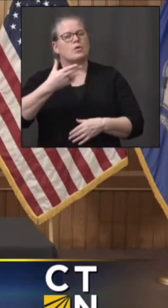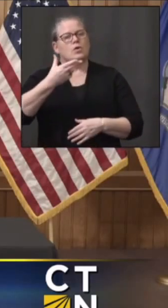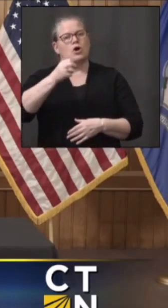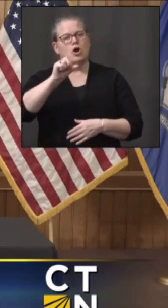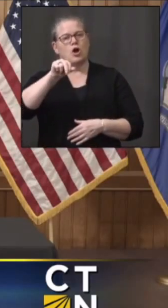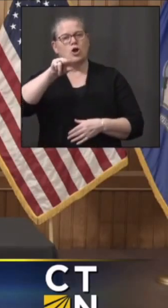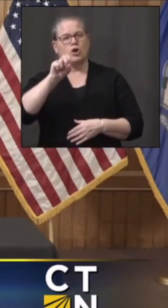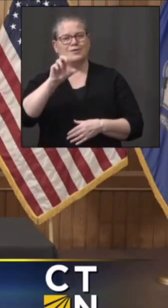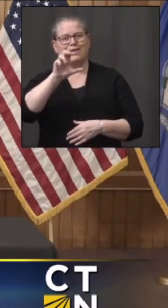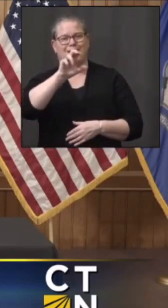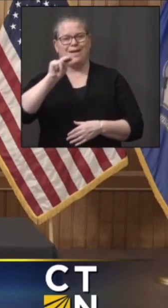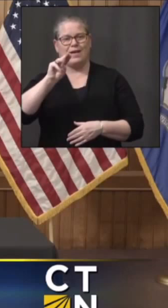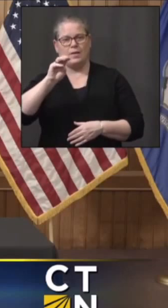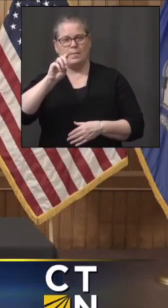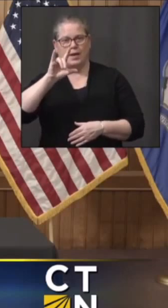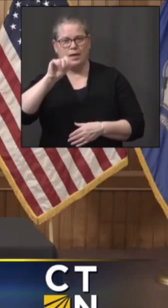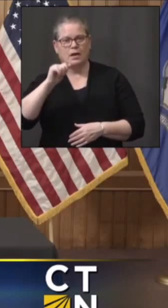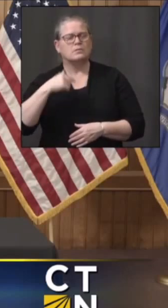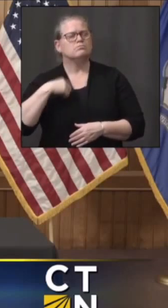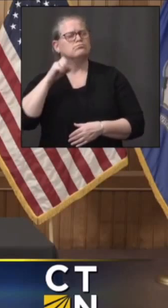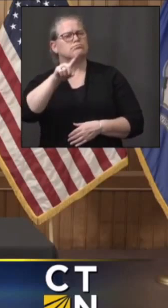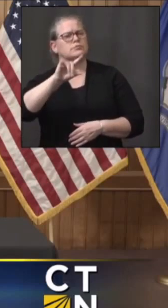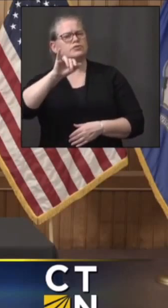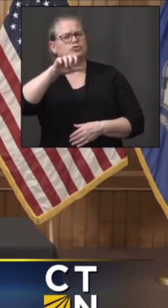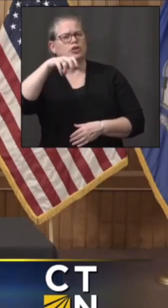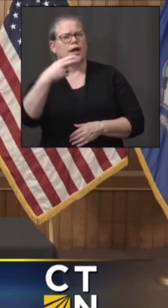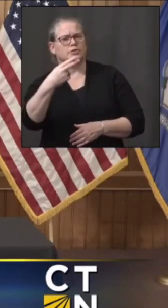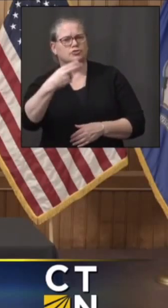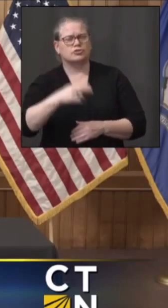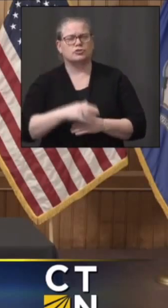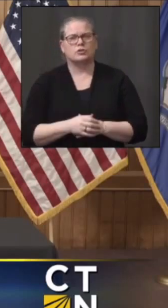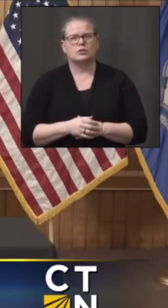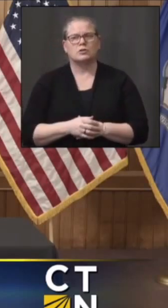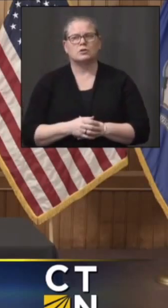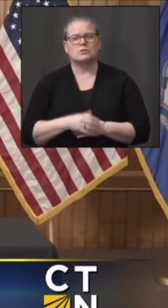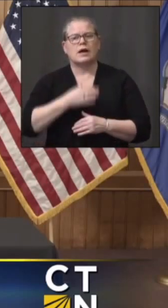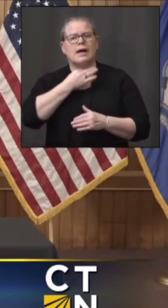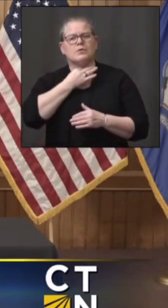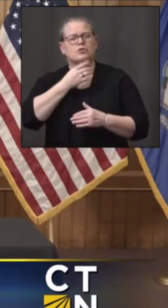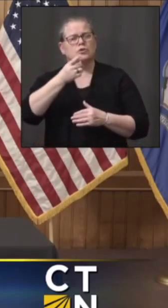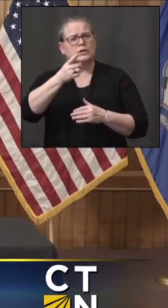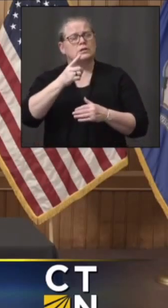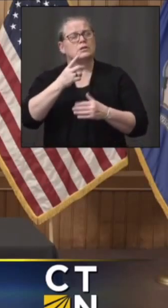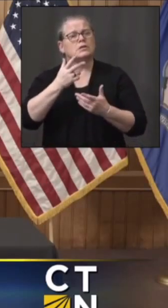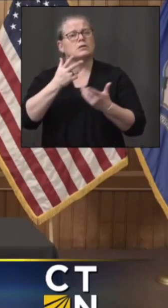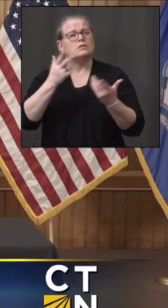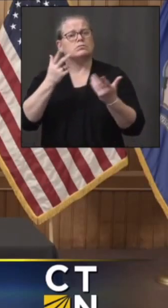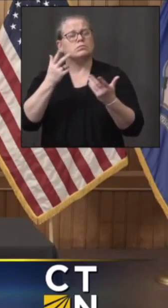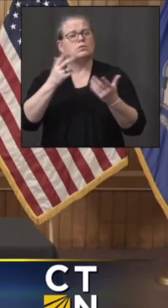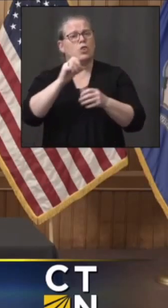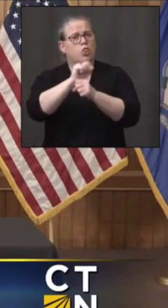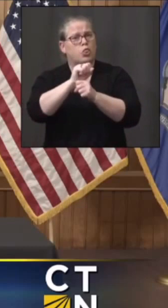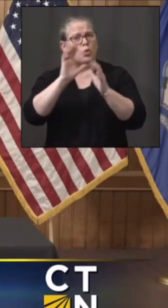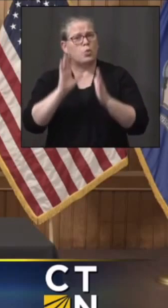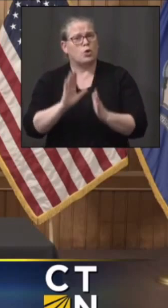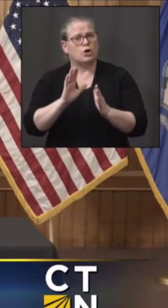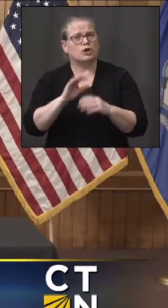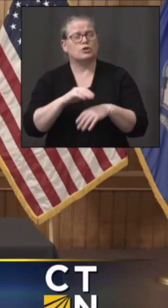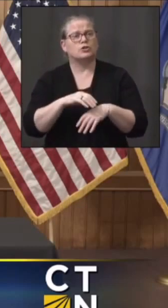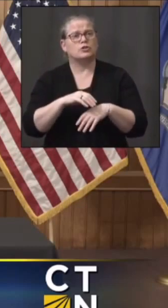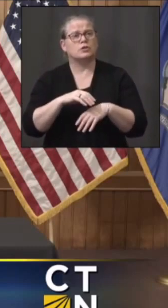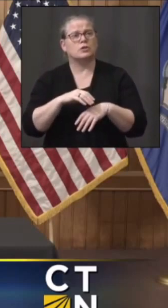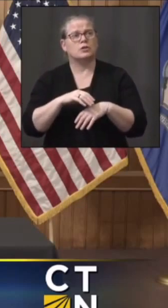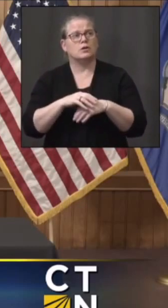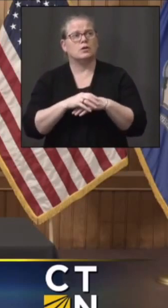are going to be vaccinated the same day as the staff. I had talked to a